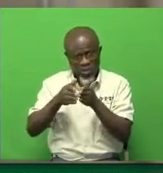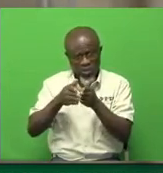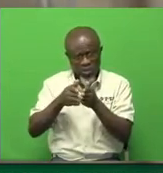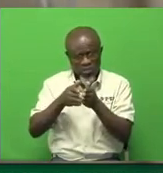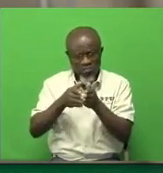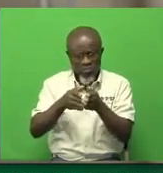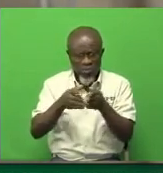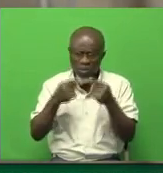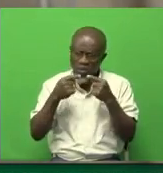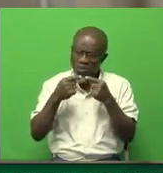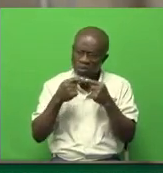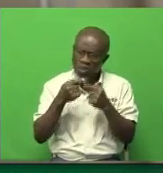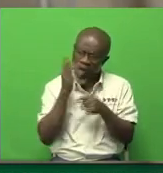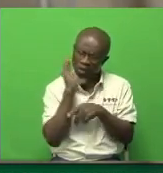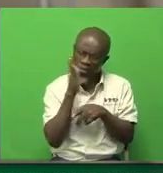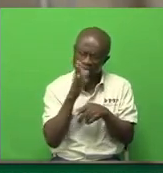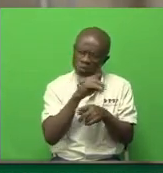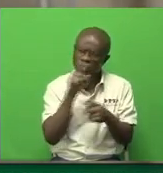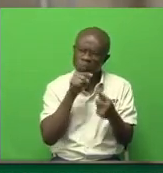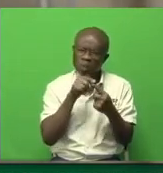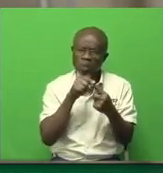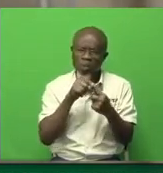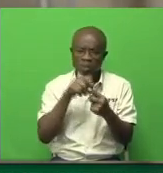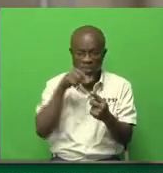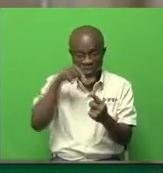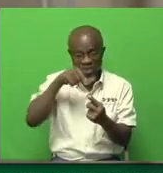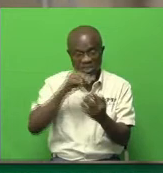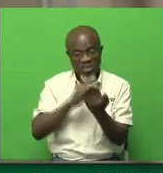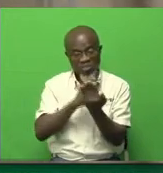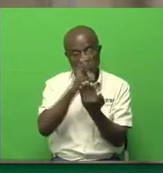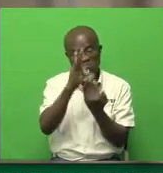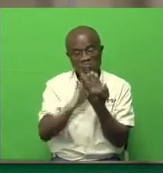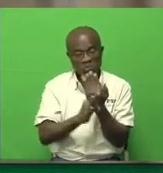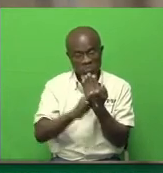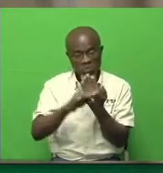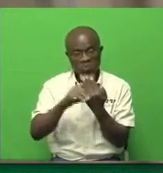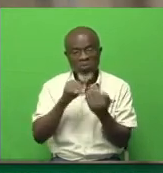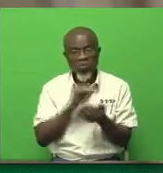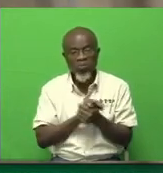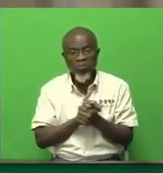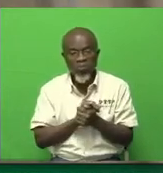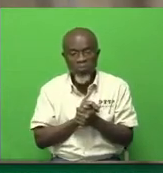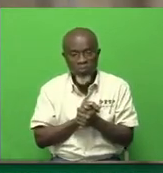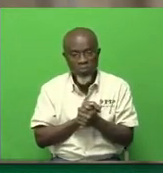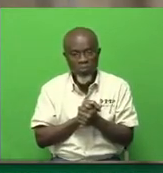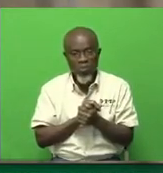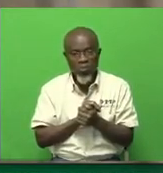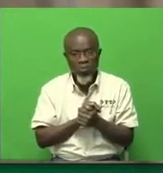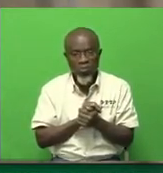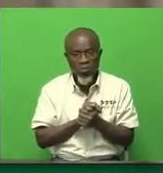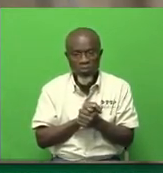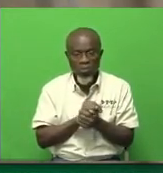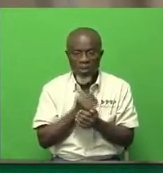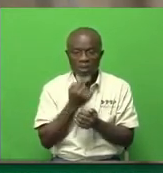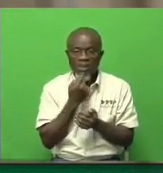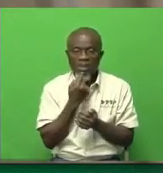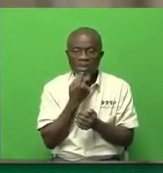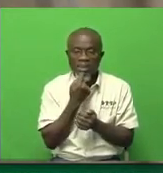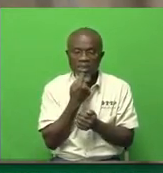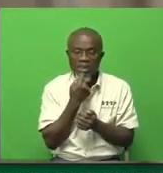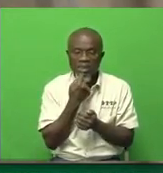made the announcement of the water modulated treatment plants um Mr Deputy speaker I quote from the